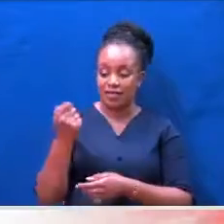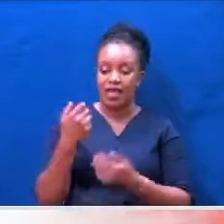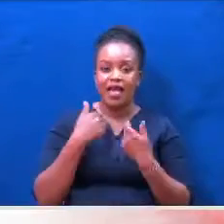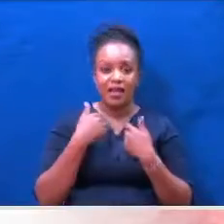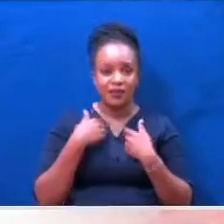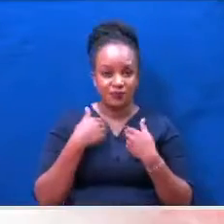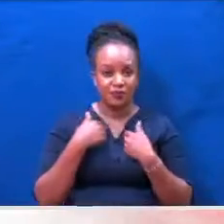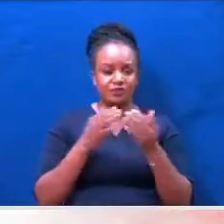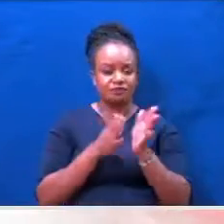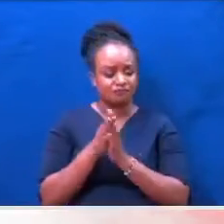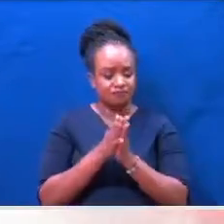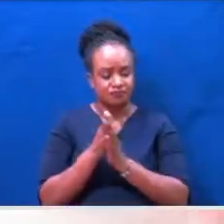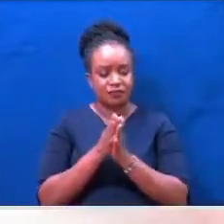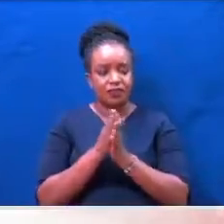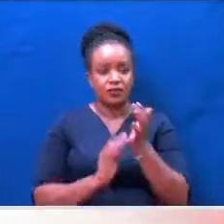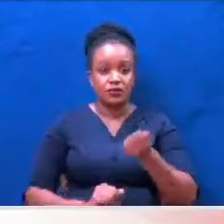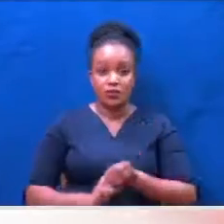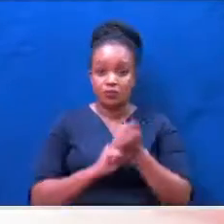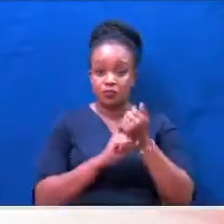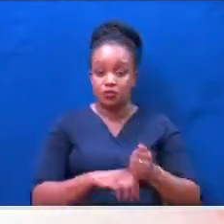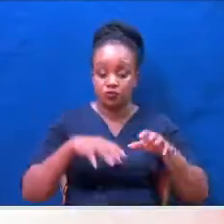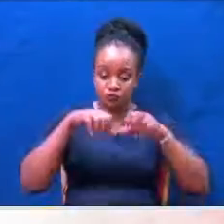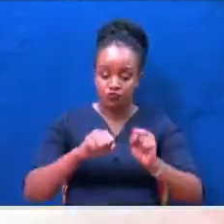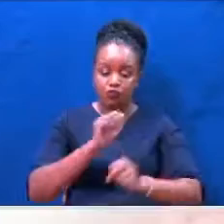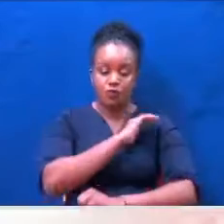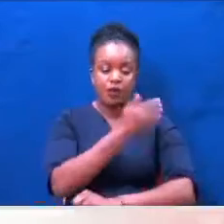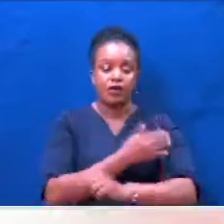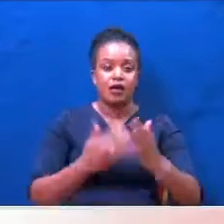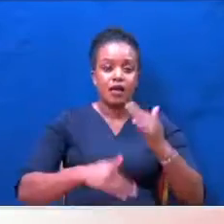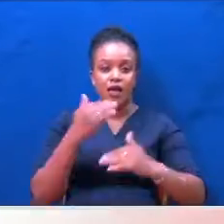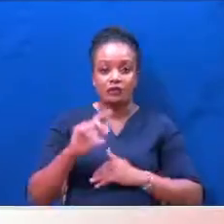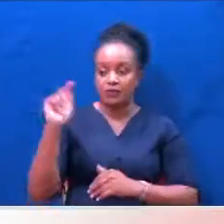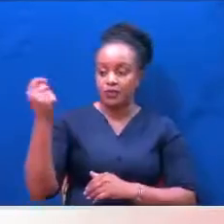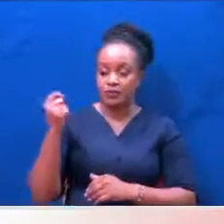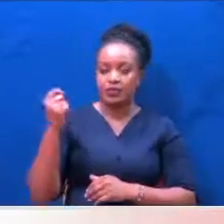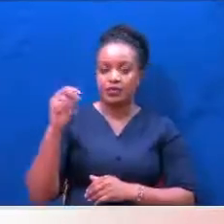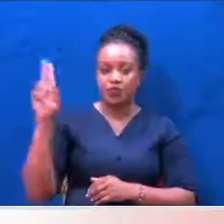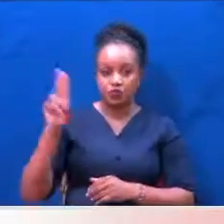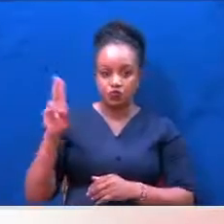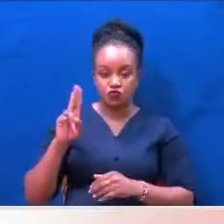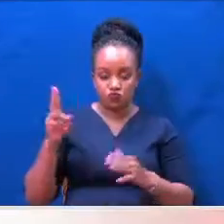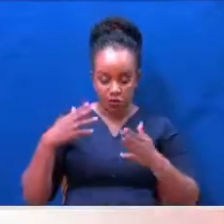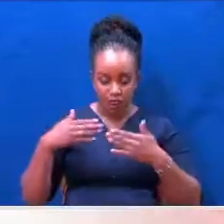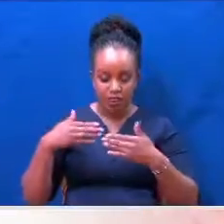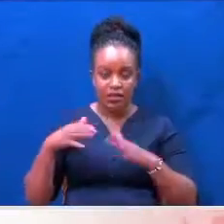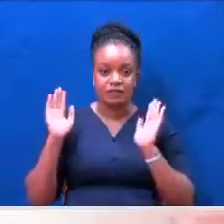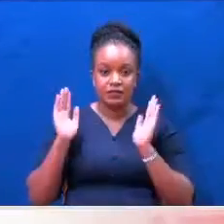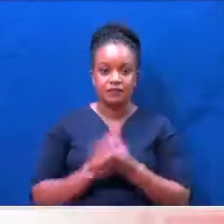support from the region so as to clinch to power after the term of President Uhuru Kenyatta comes to an